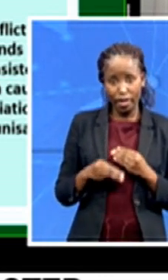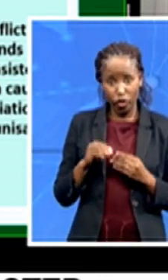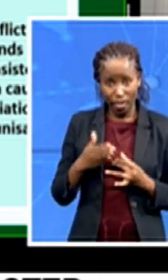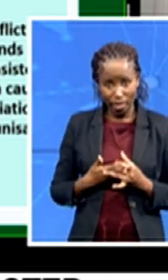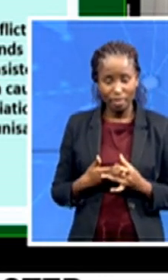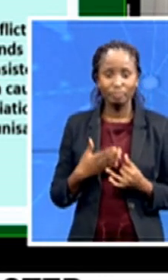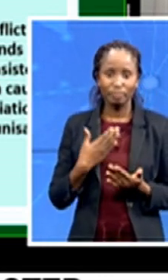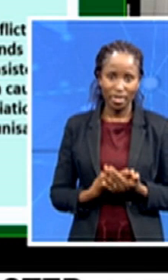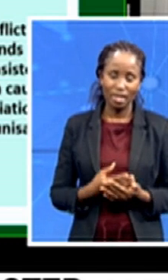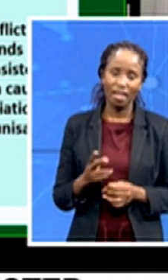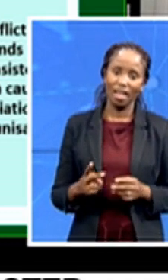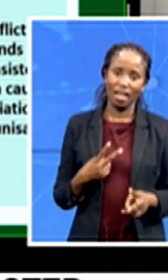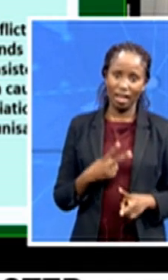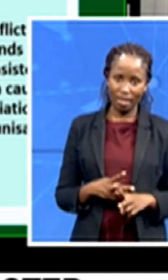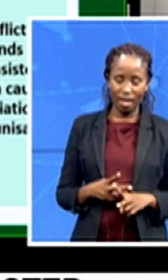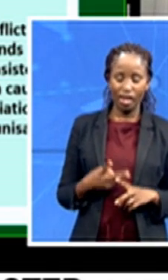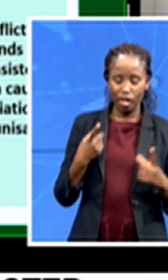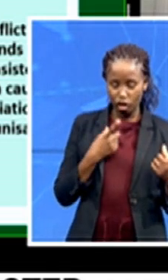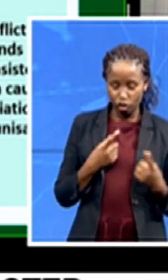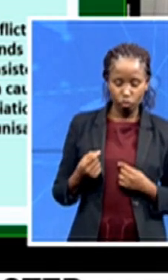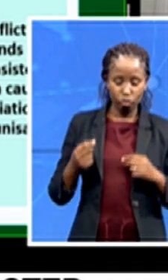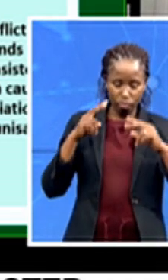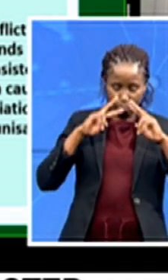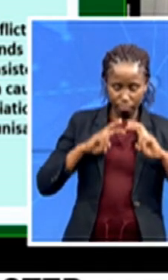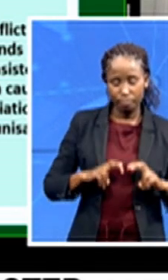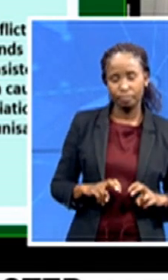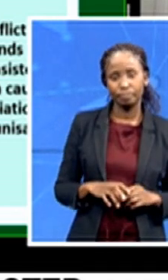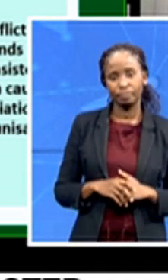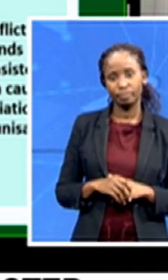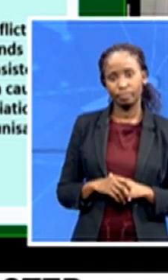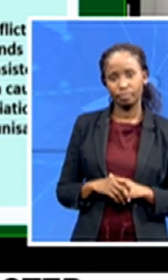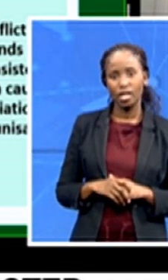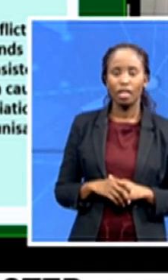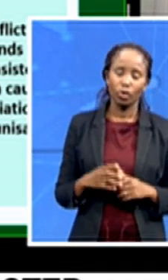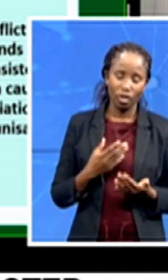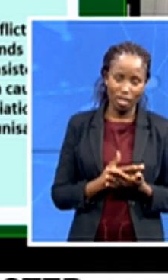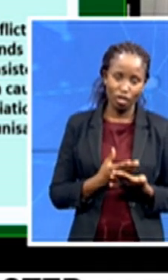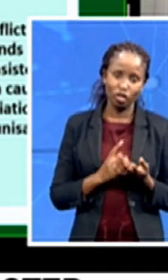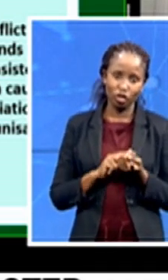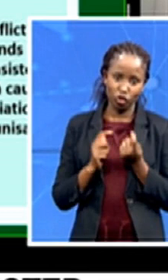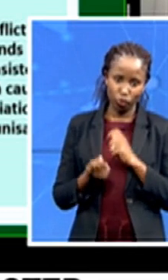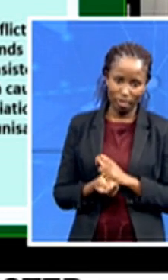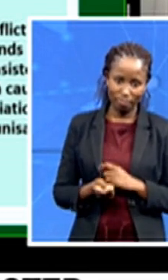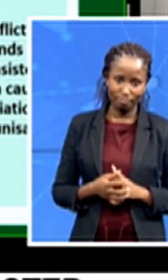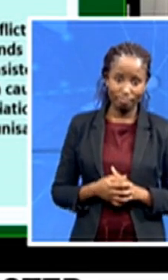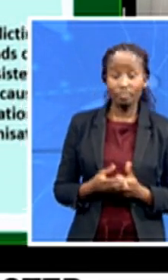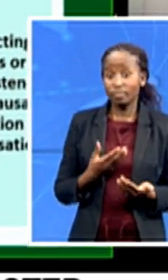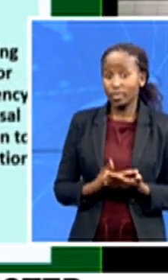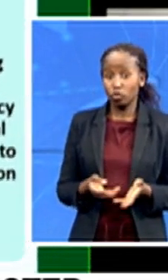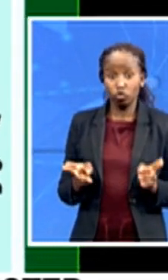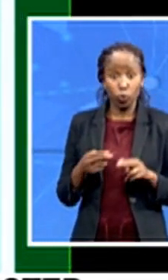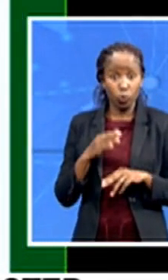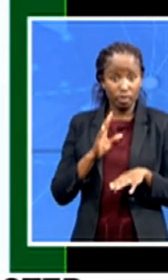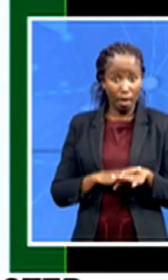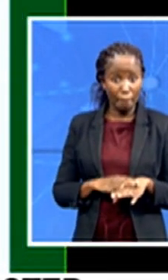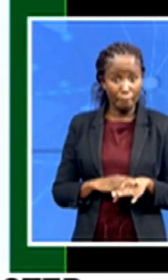the causality could then change. So there could be a temporal relationship, but it's